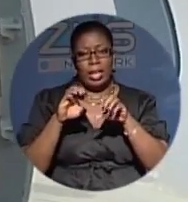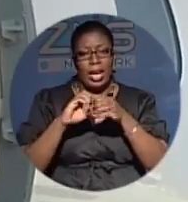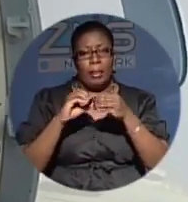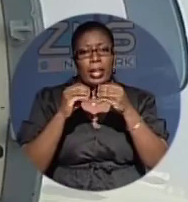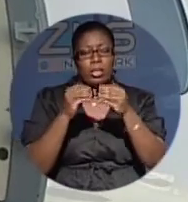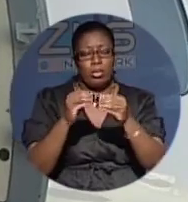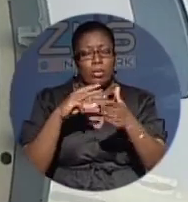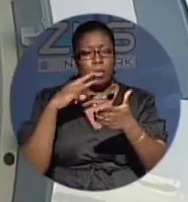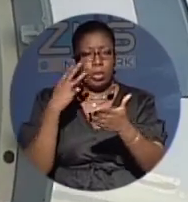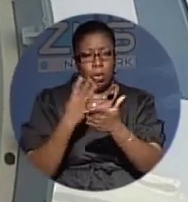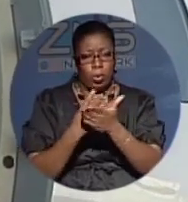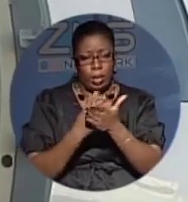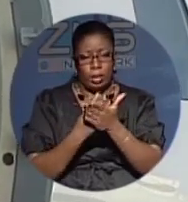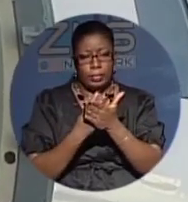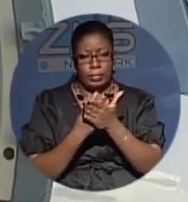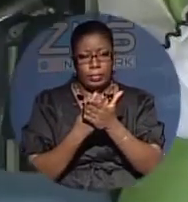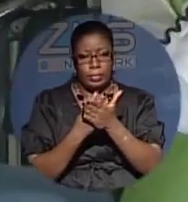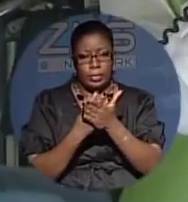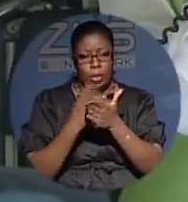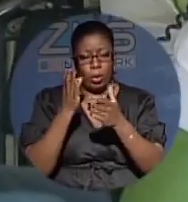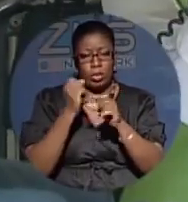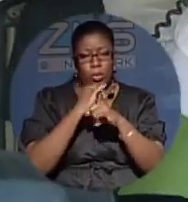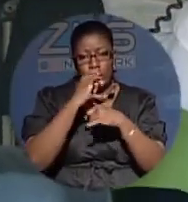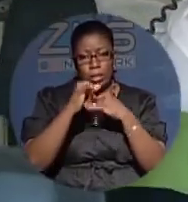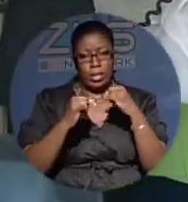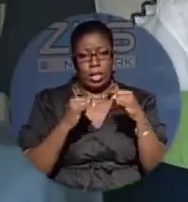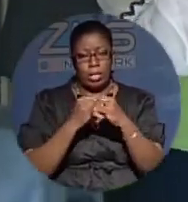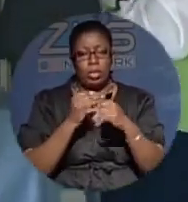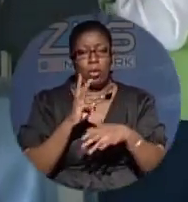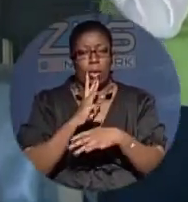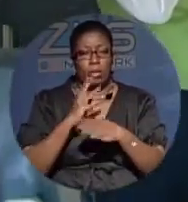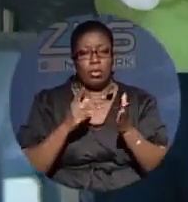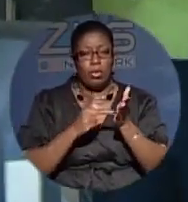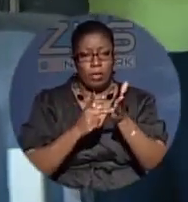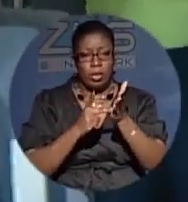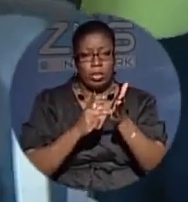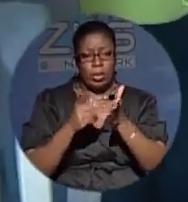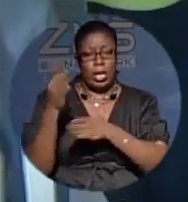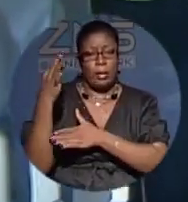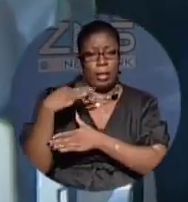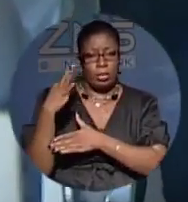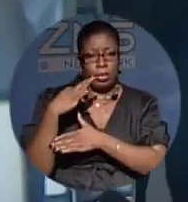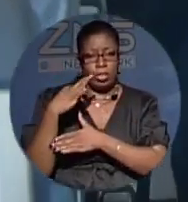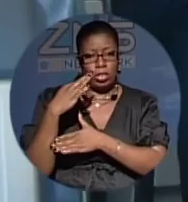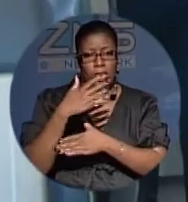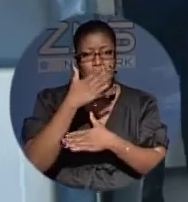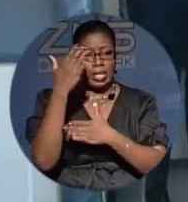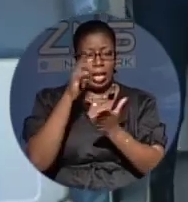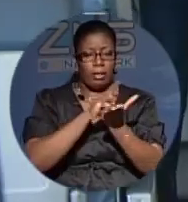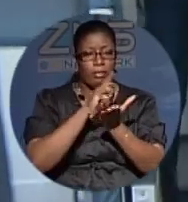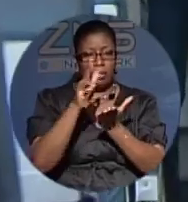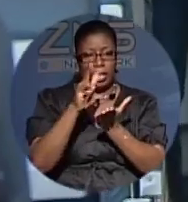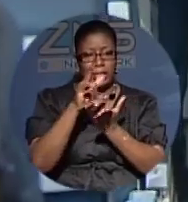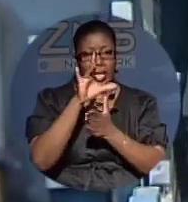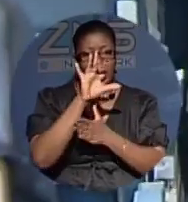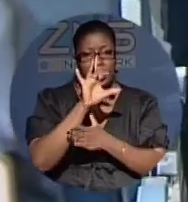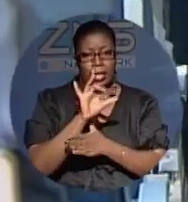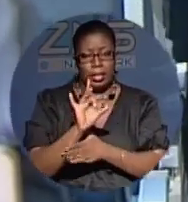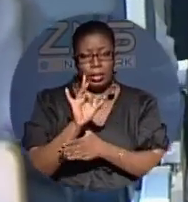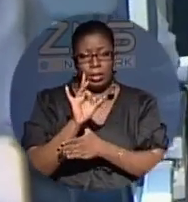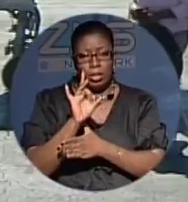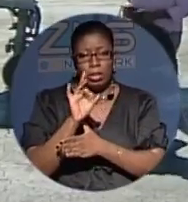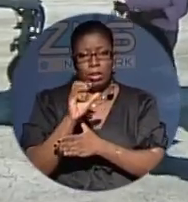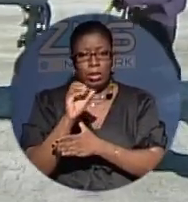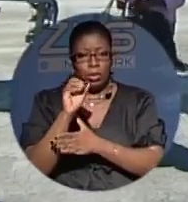for a domestic carrier to venture into international waters, but it's proving beneficial. Sky's flights run an 80 to